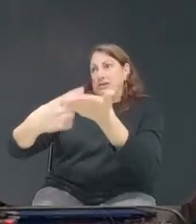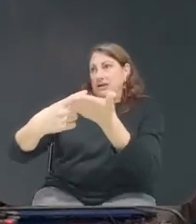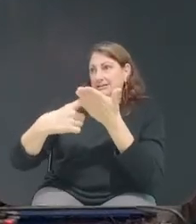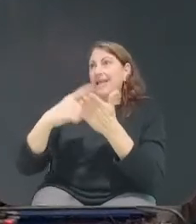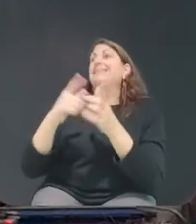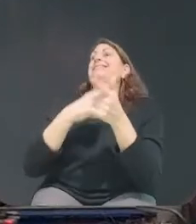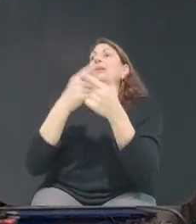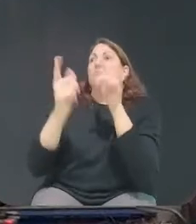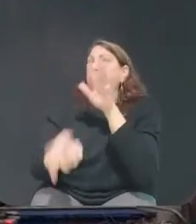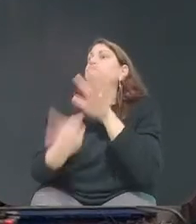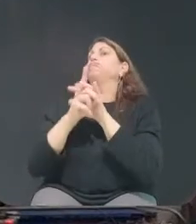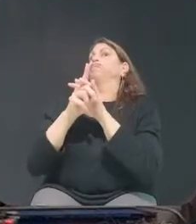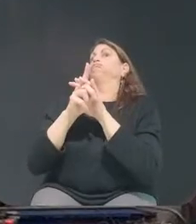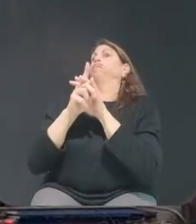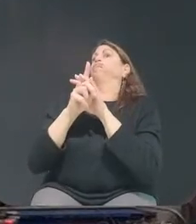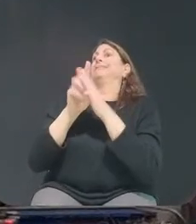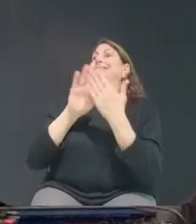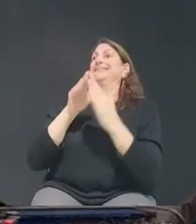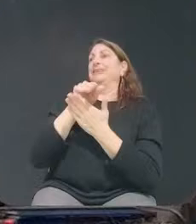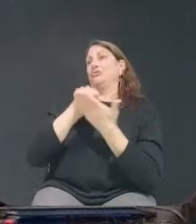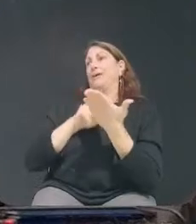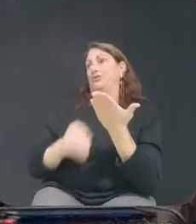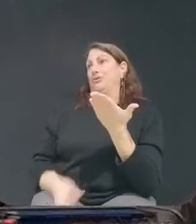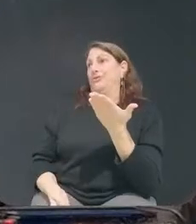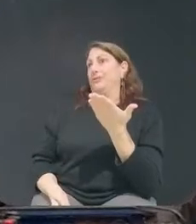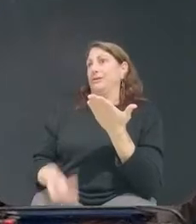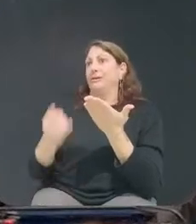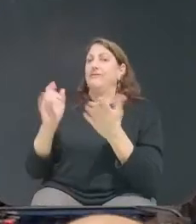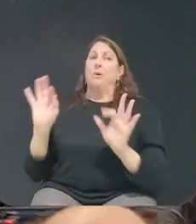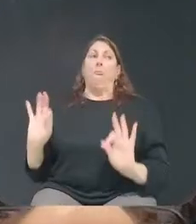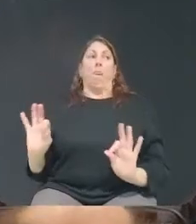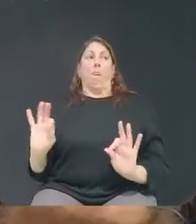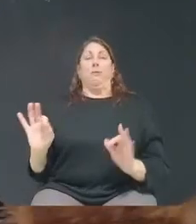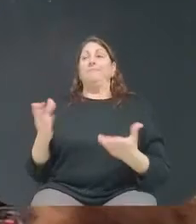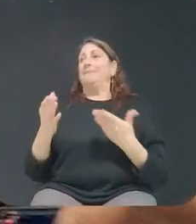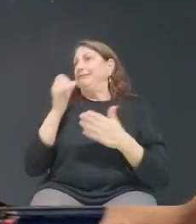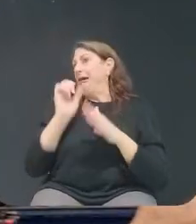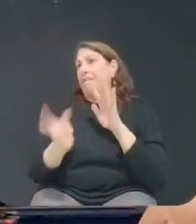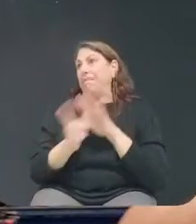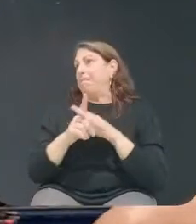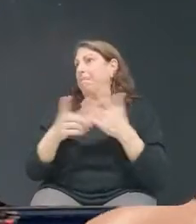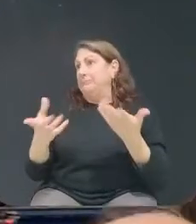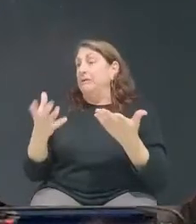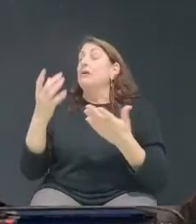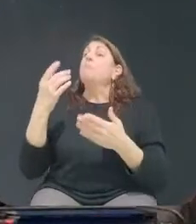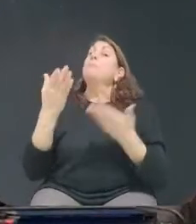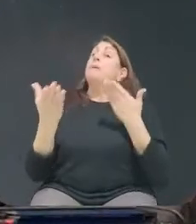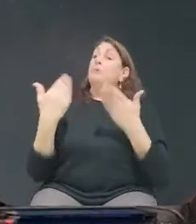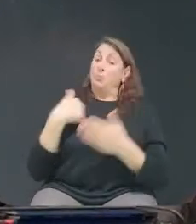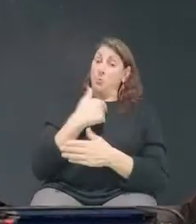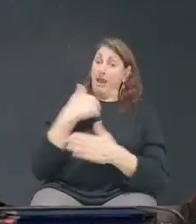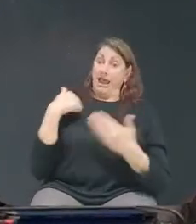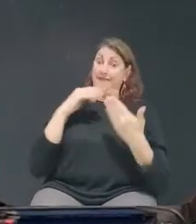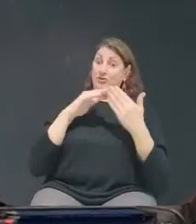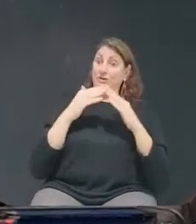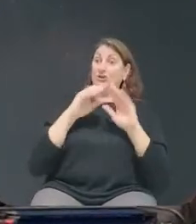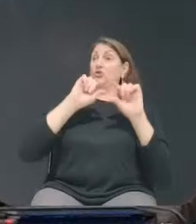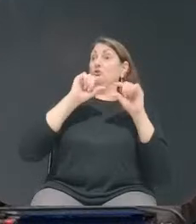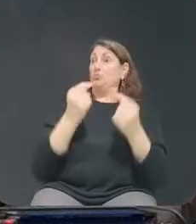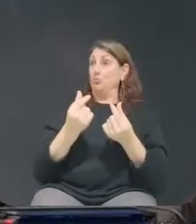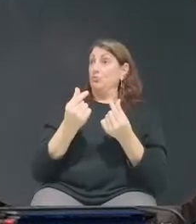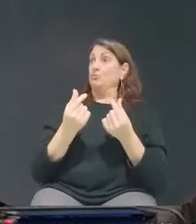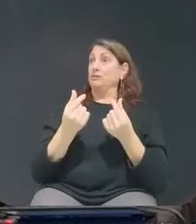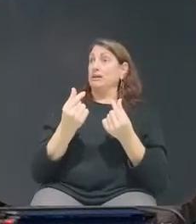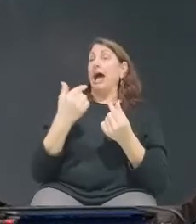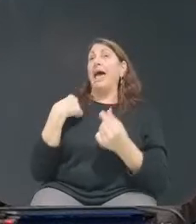records. So, you know, there might be community groups, you know, that are documented at the